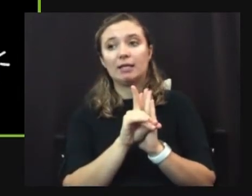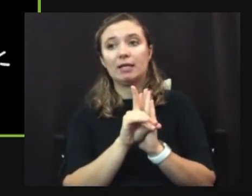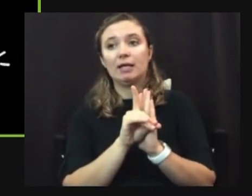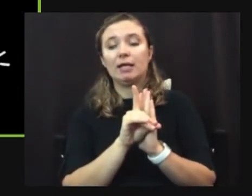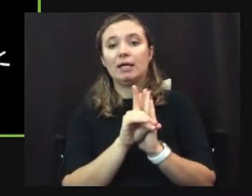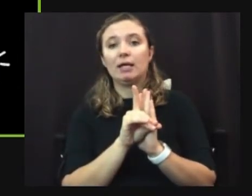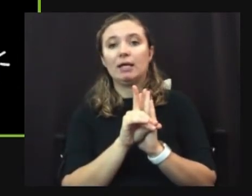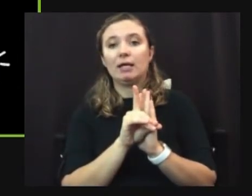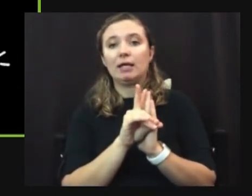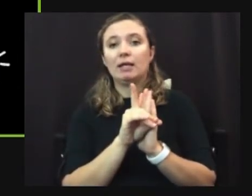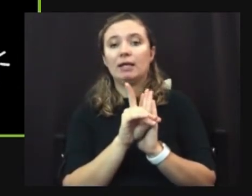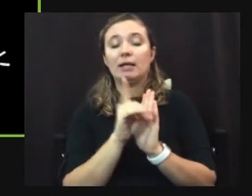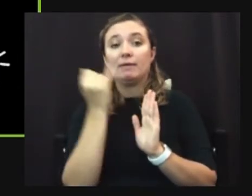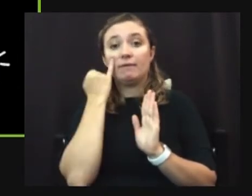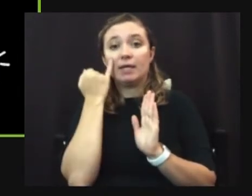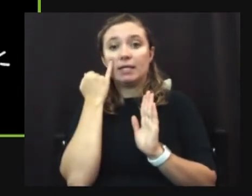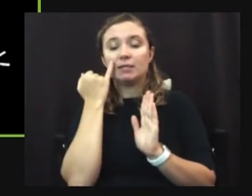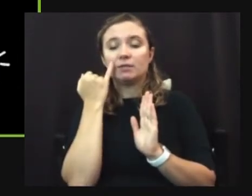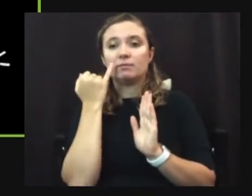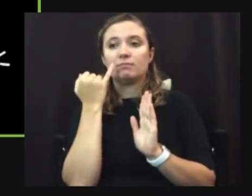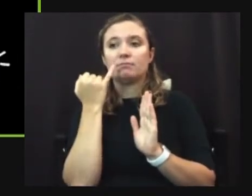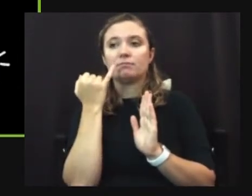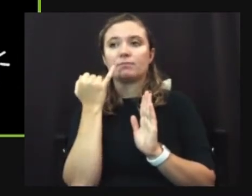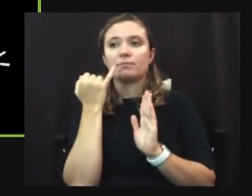and interests,